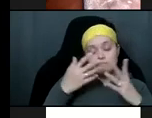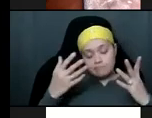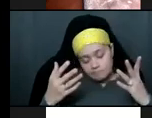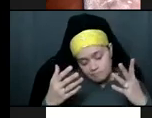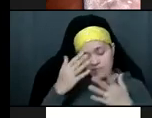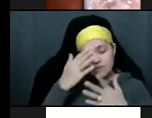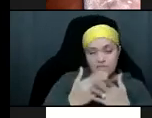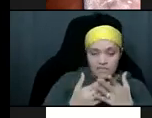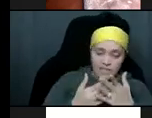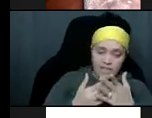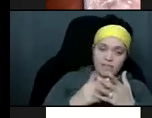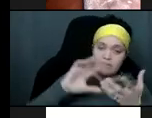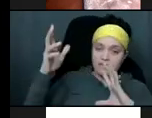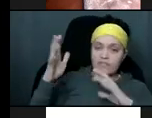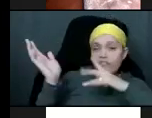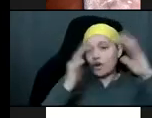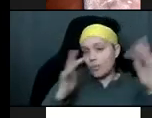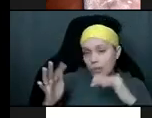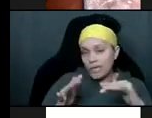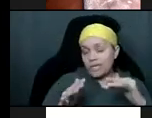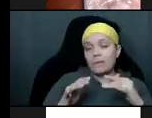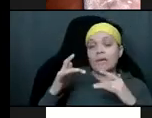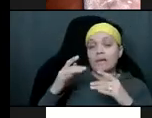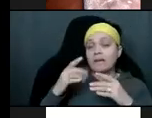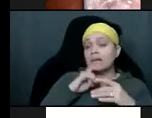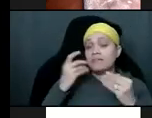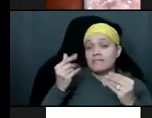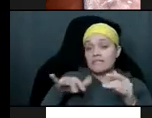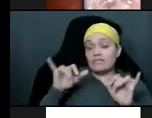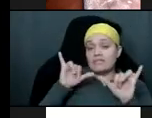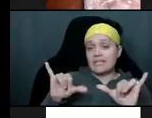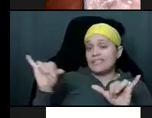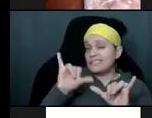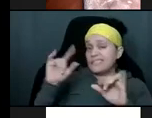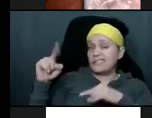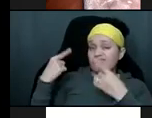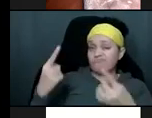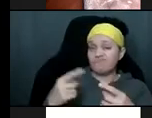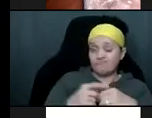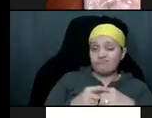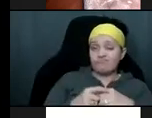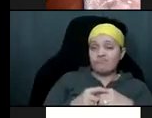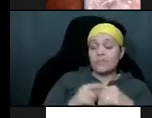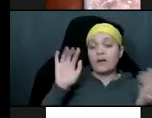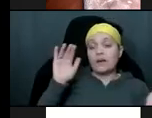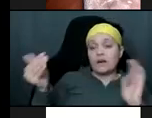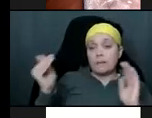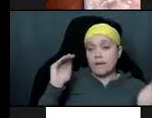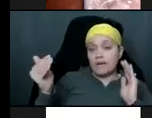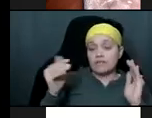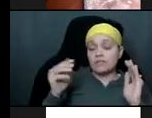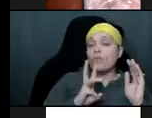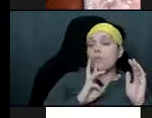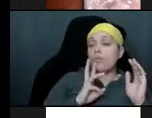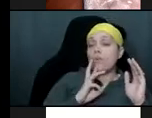erosion from wind, but deserts tend to stay largely the same. In contrast, for instance, water